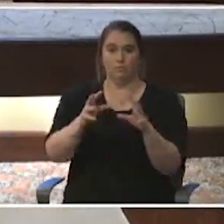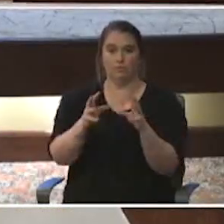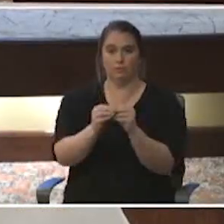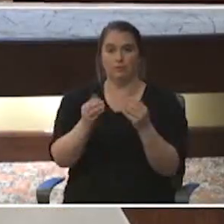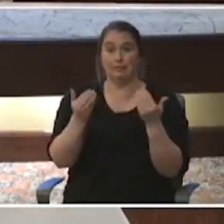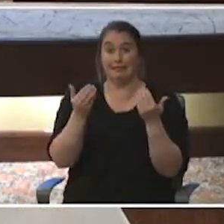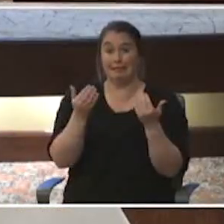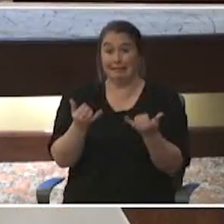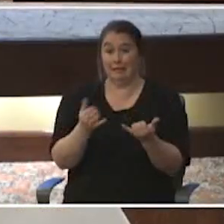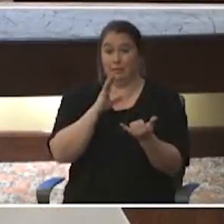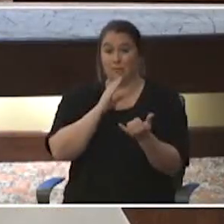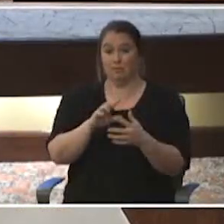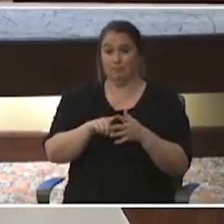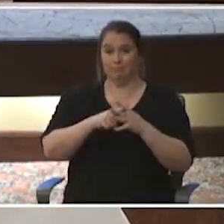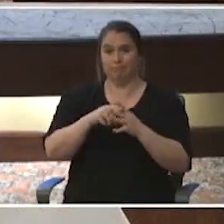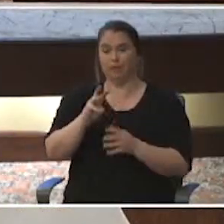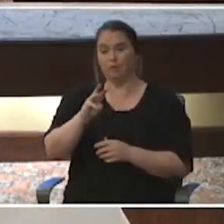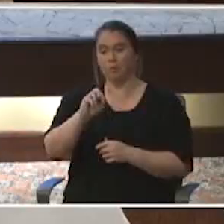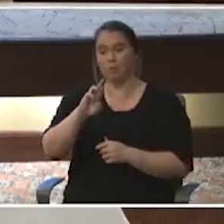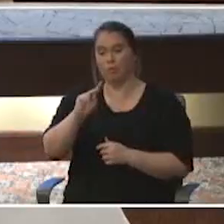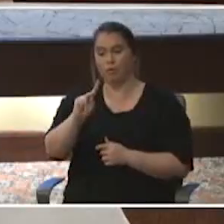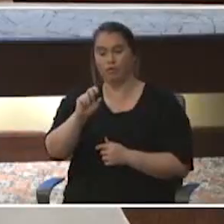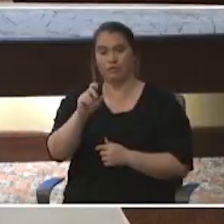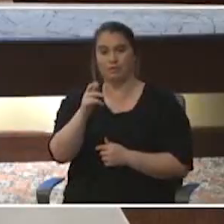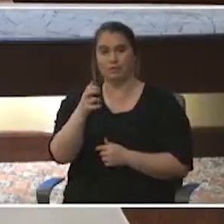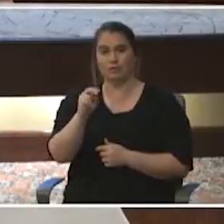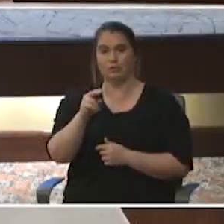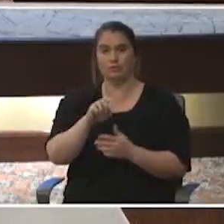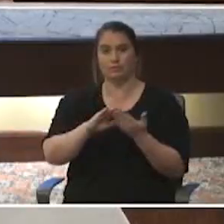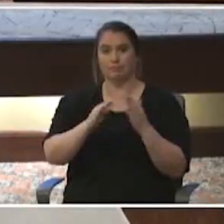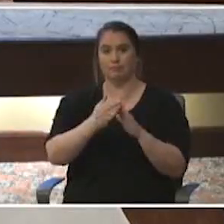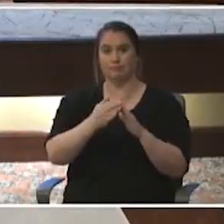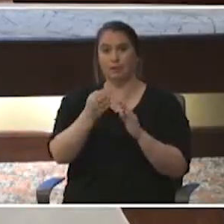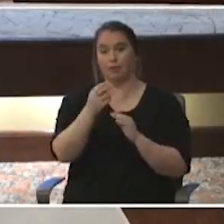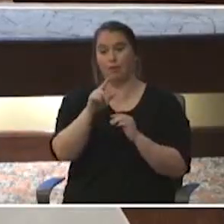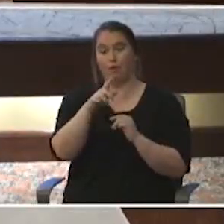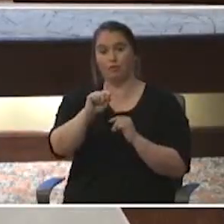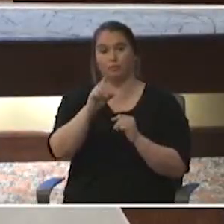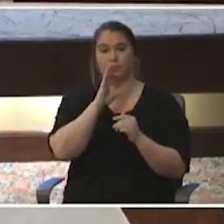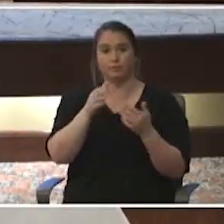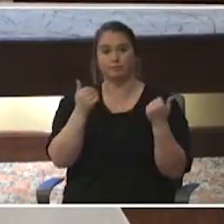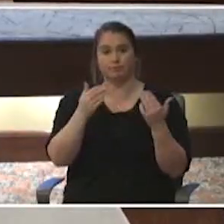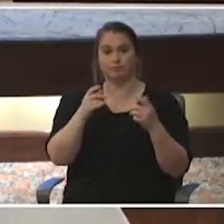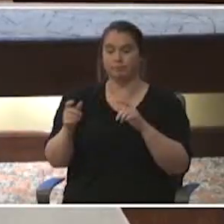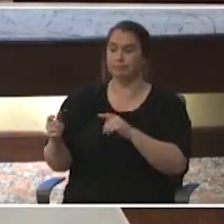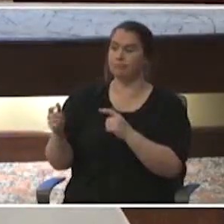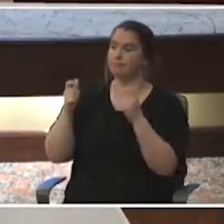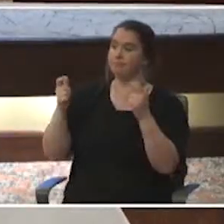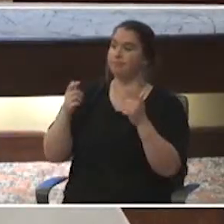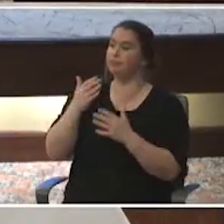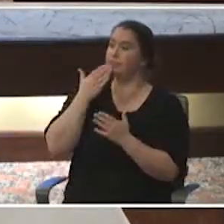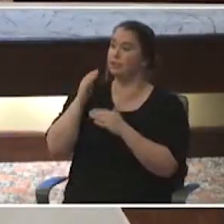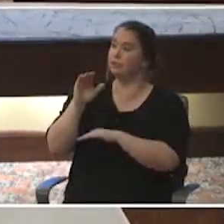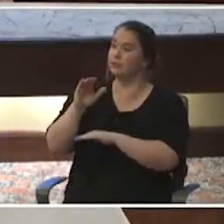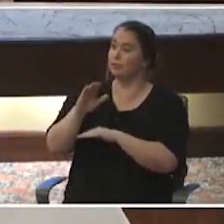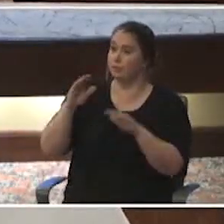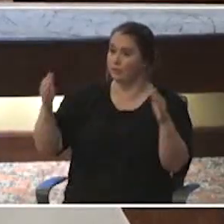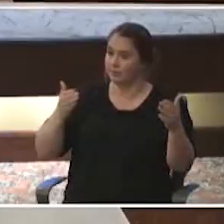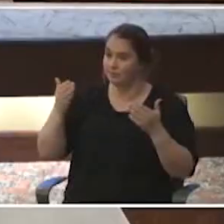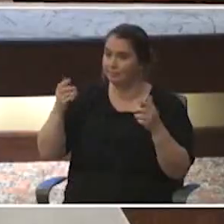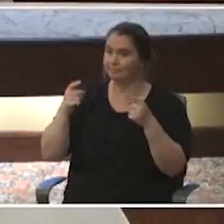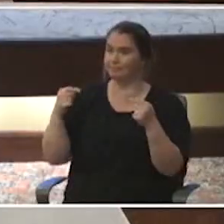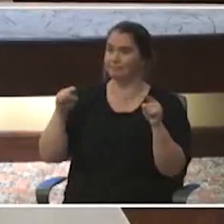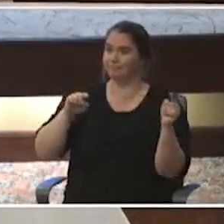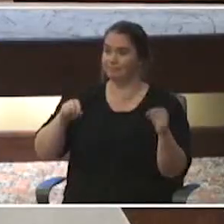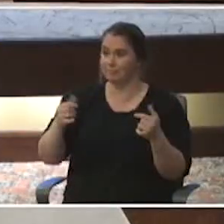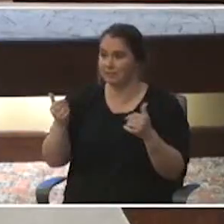work session with a report from Assistant City Manager Ryan Holt. Good afternoon, Mayor and Council, and welcome to those joining us in the